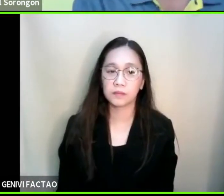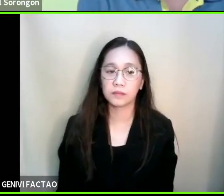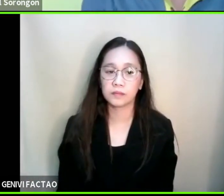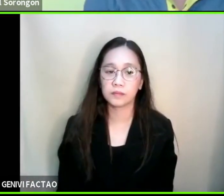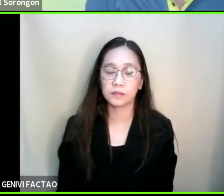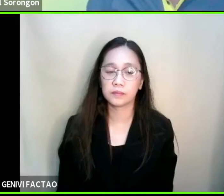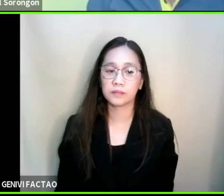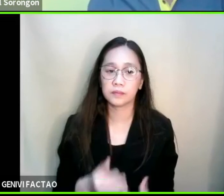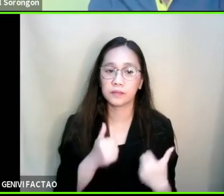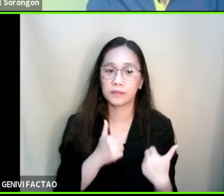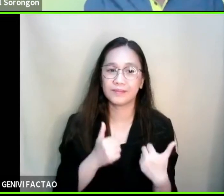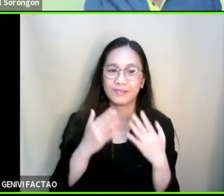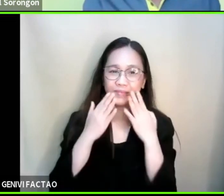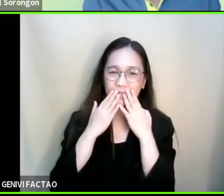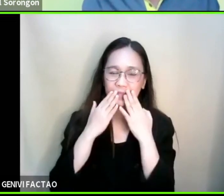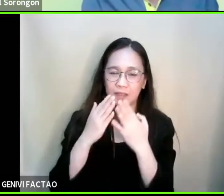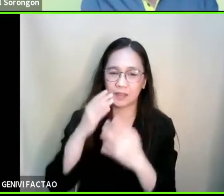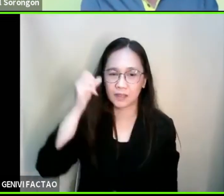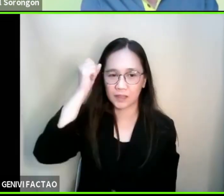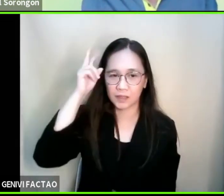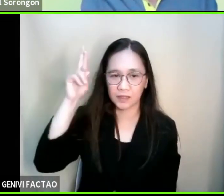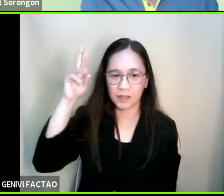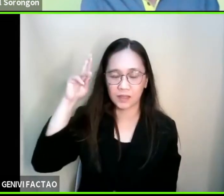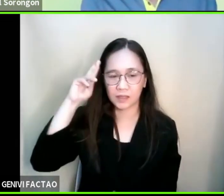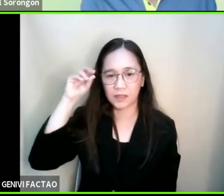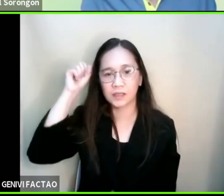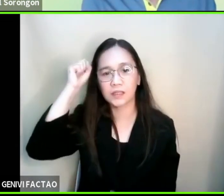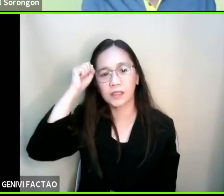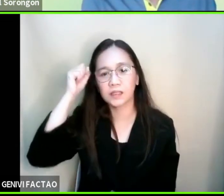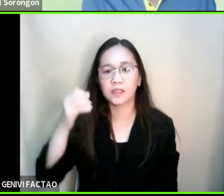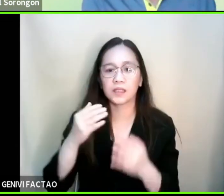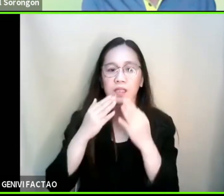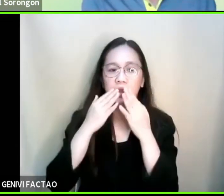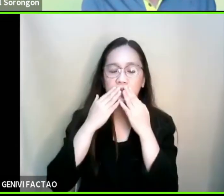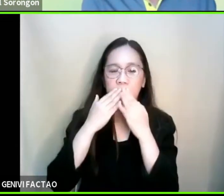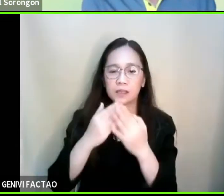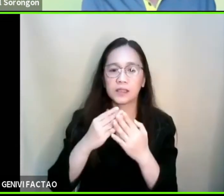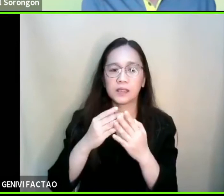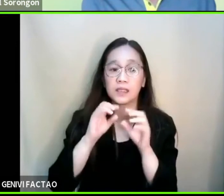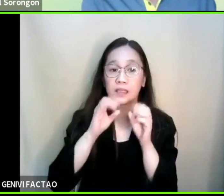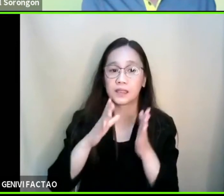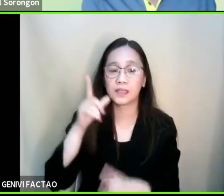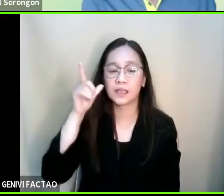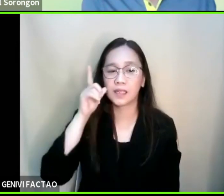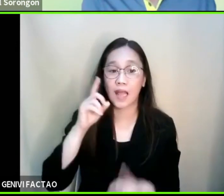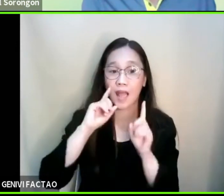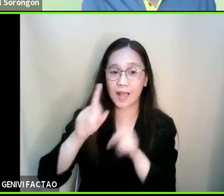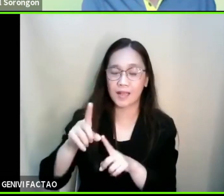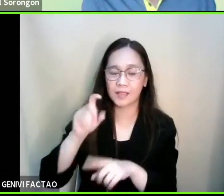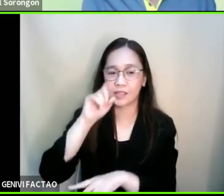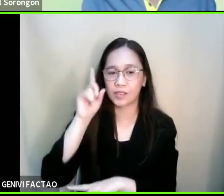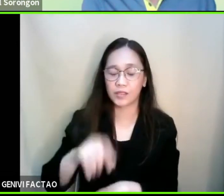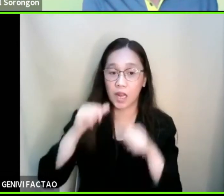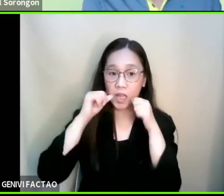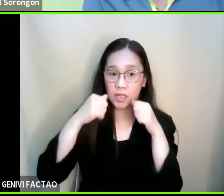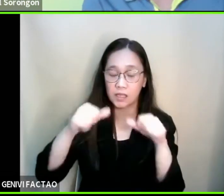Yan. So, thank you, Sir Ranil. Thank you po, Teacher Landa, for answering all our questions. So, for the